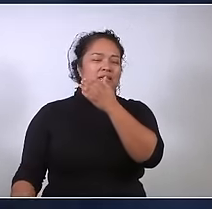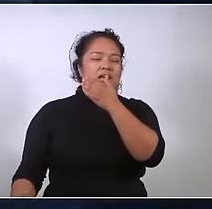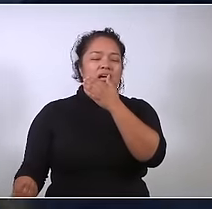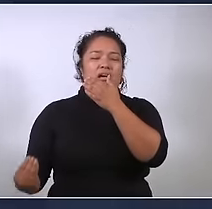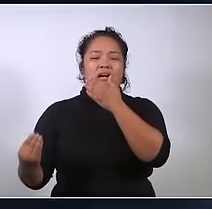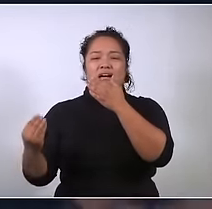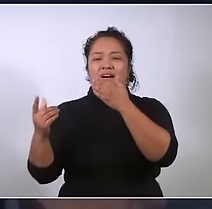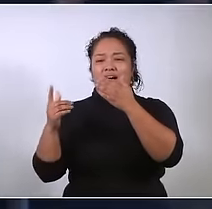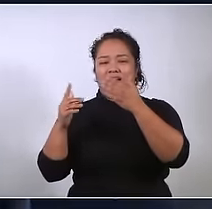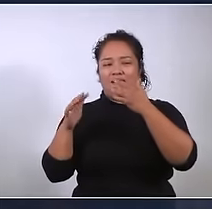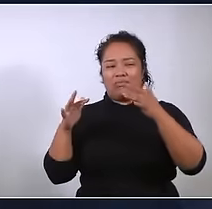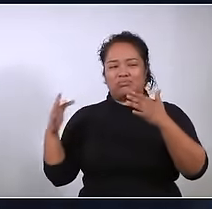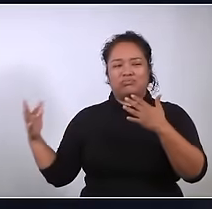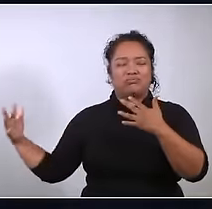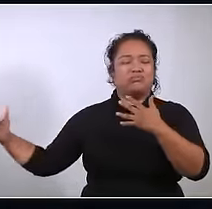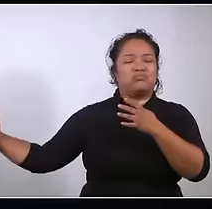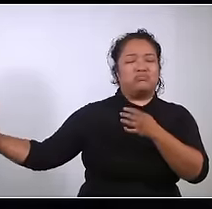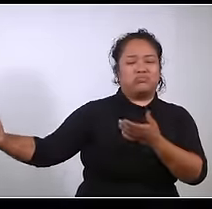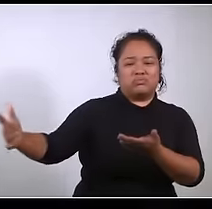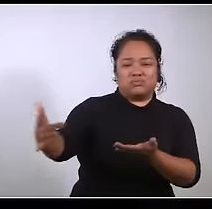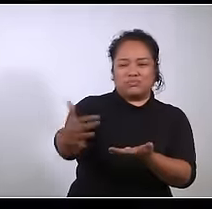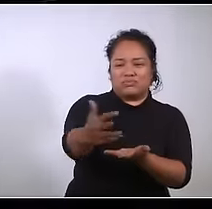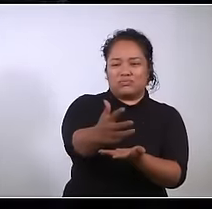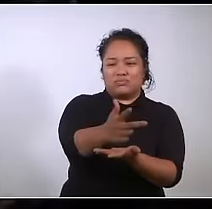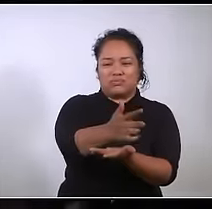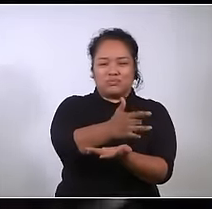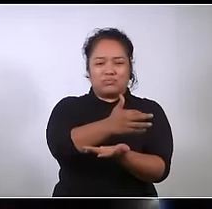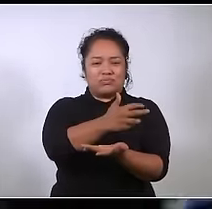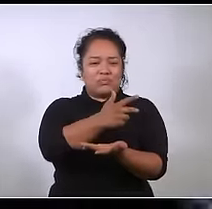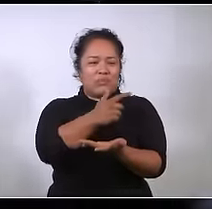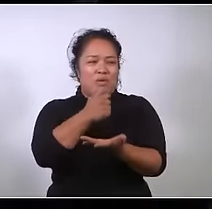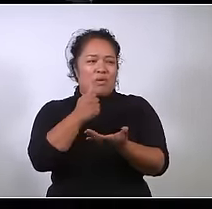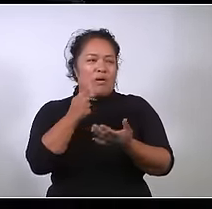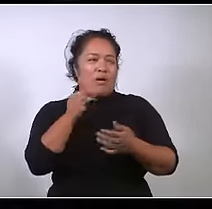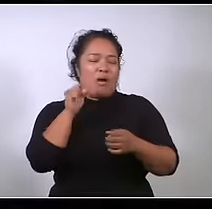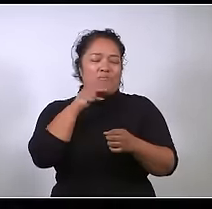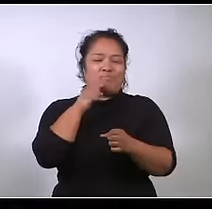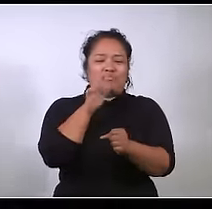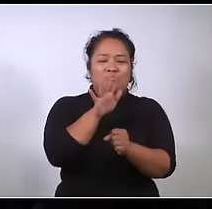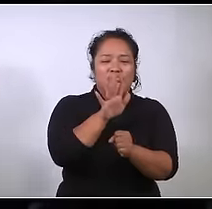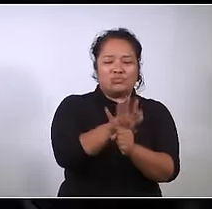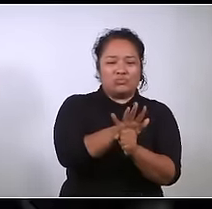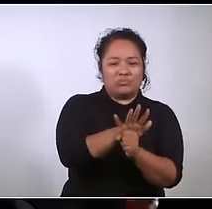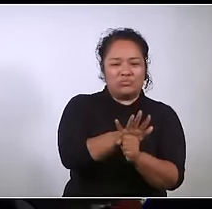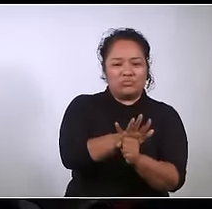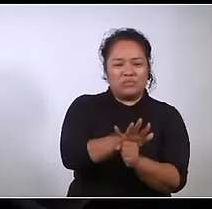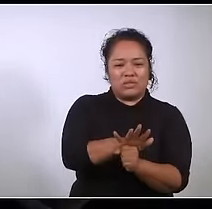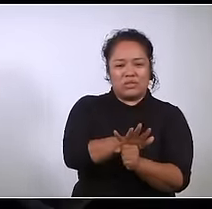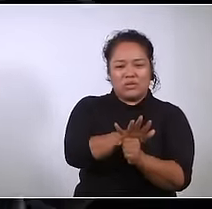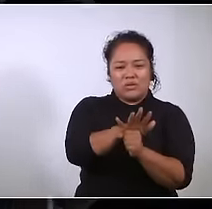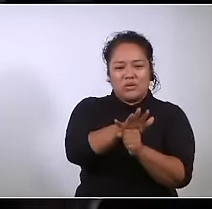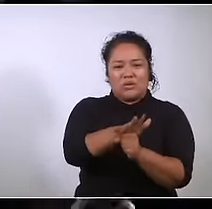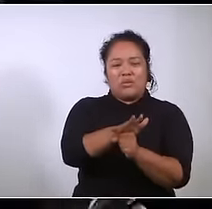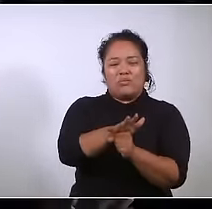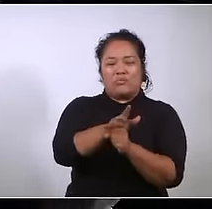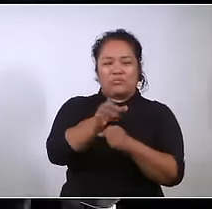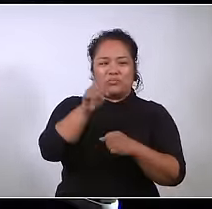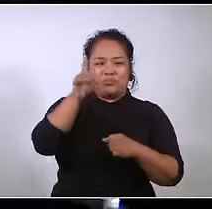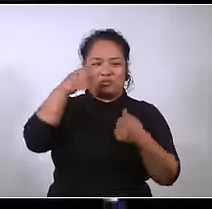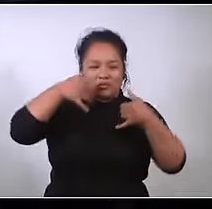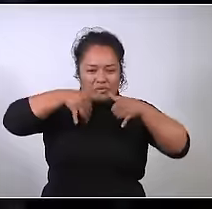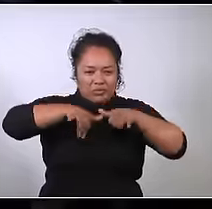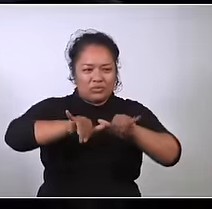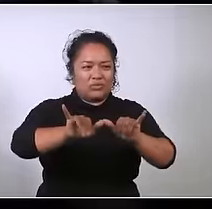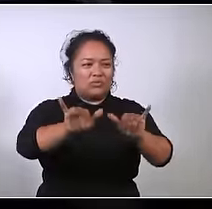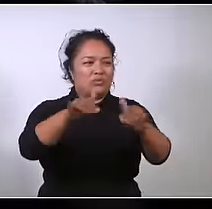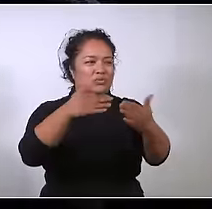And in the harvest, when I'm holding the promise, you're